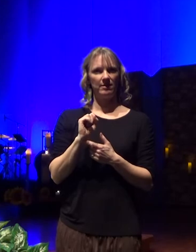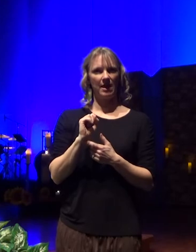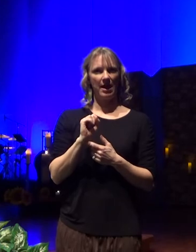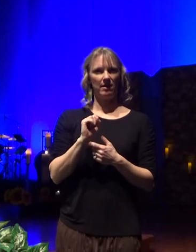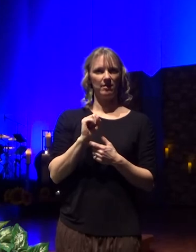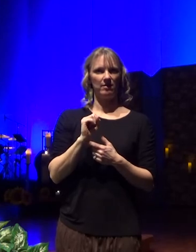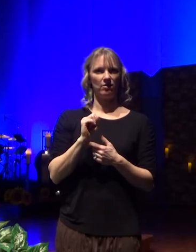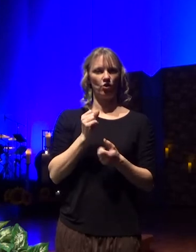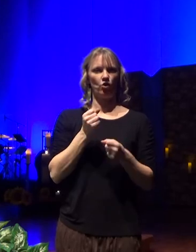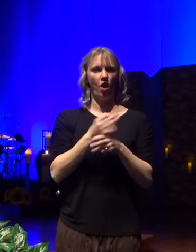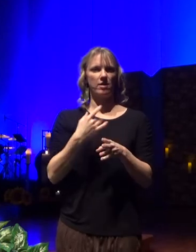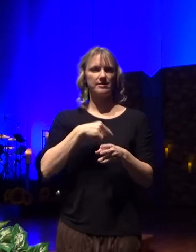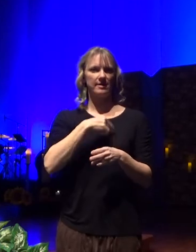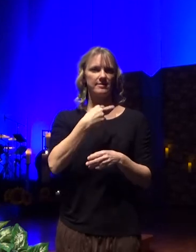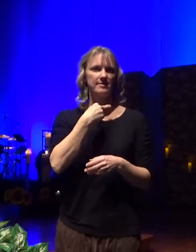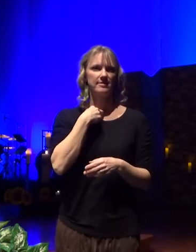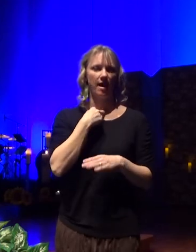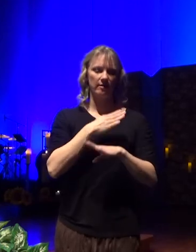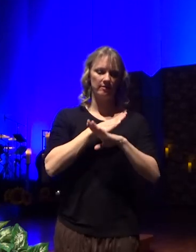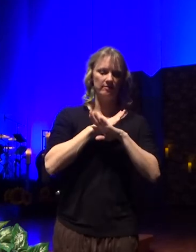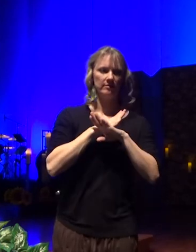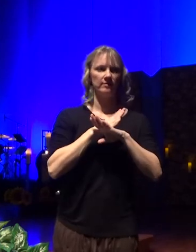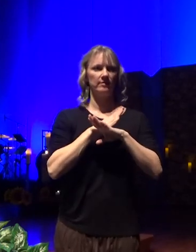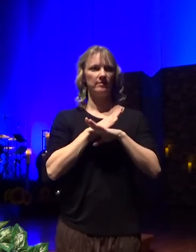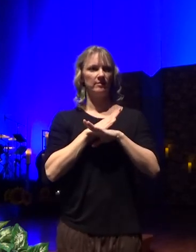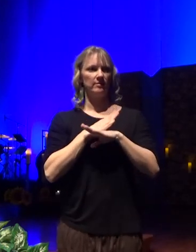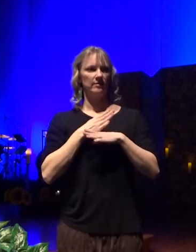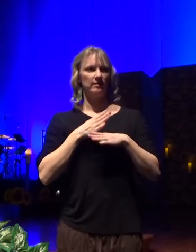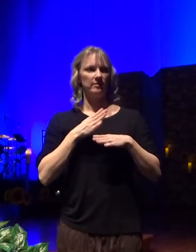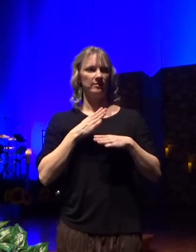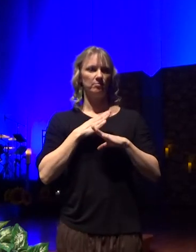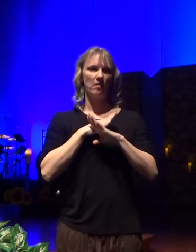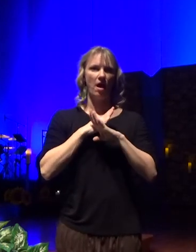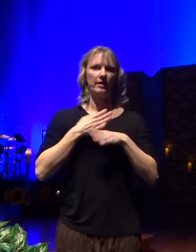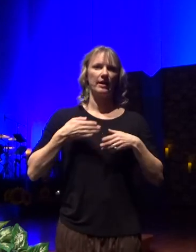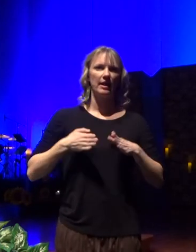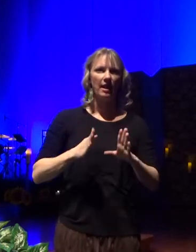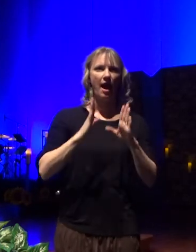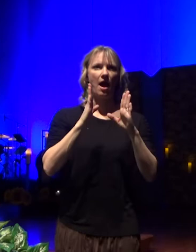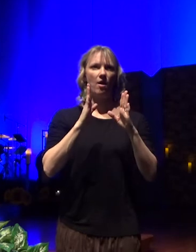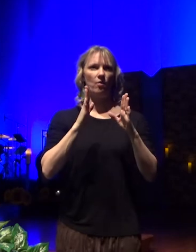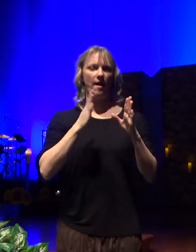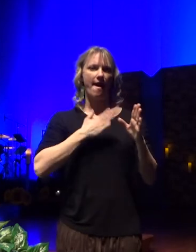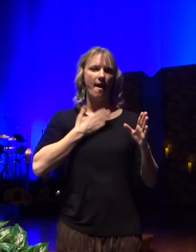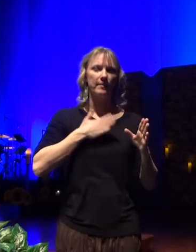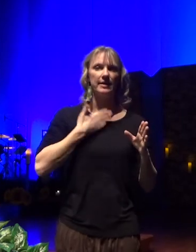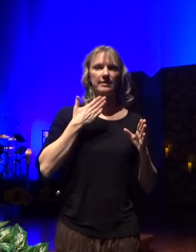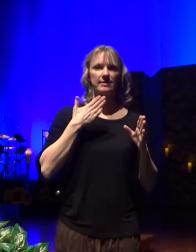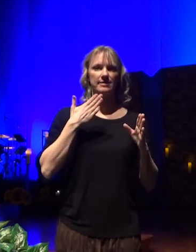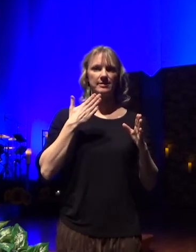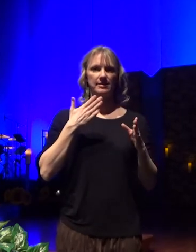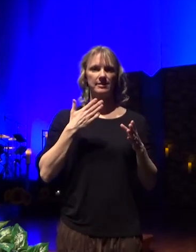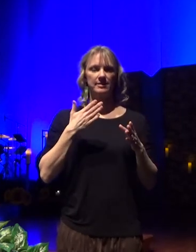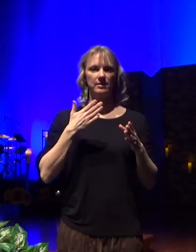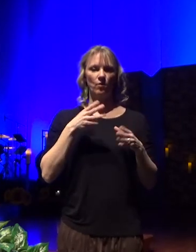stuck. They may be keeping us from allowing a greater love in, a greater happiness in.